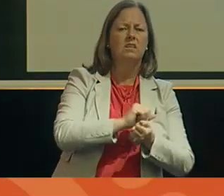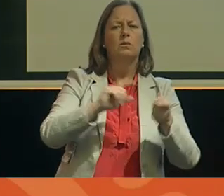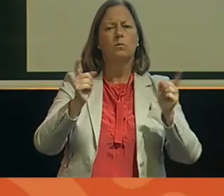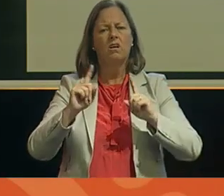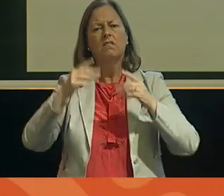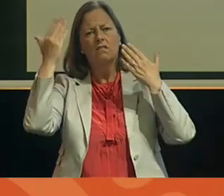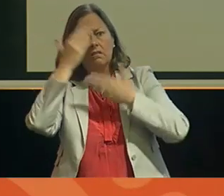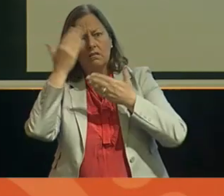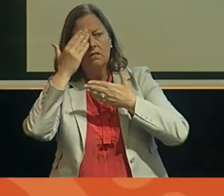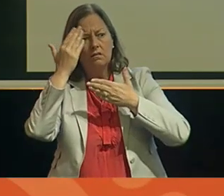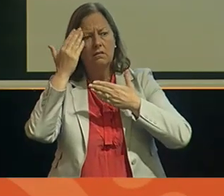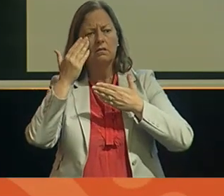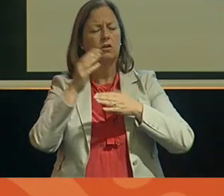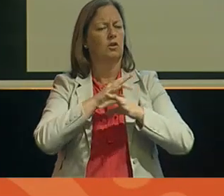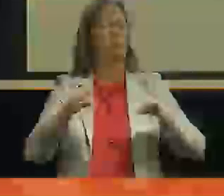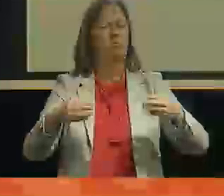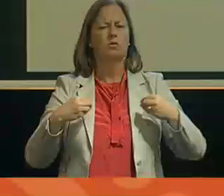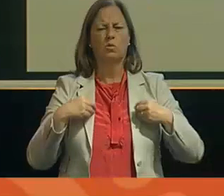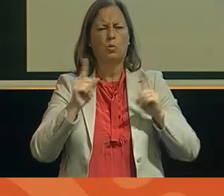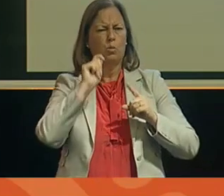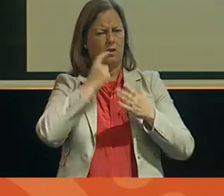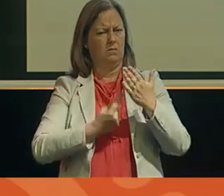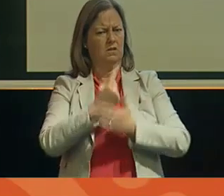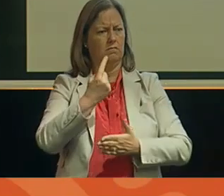Islam. What does that happen?